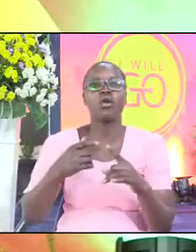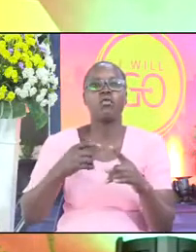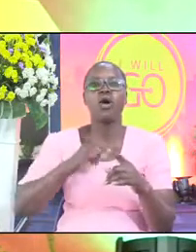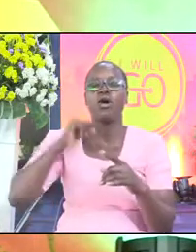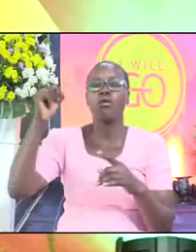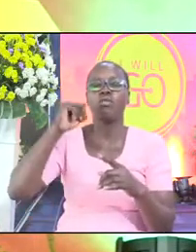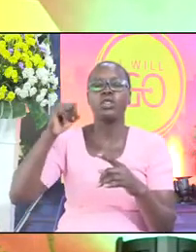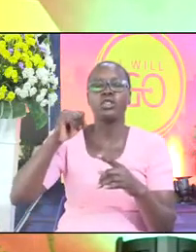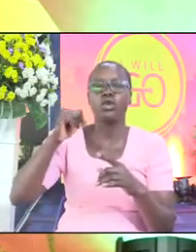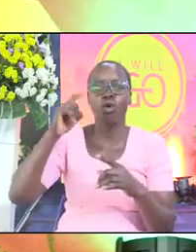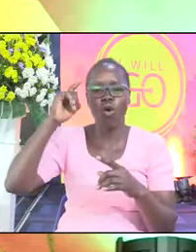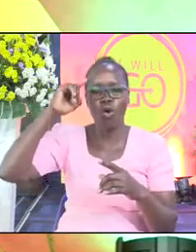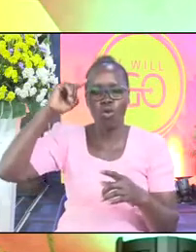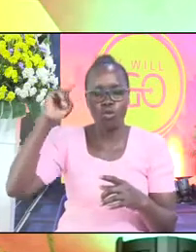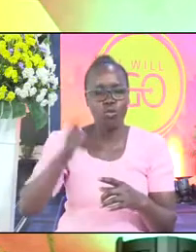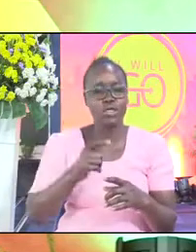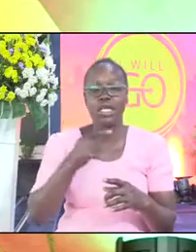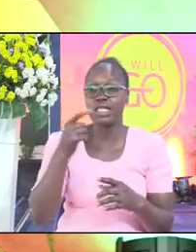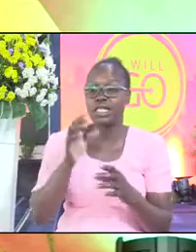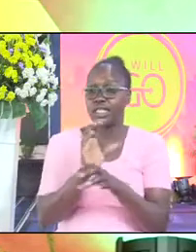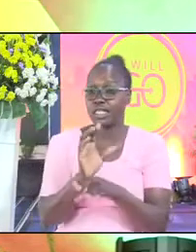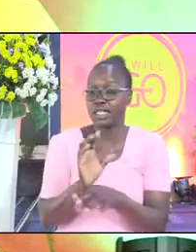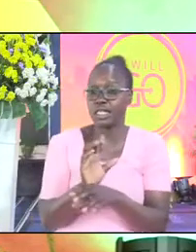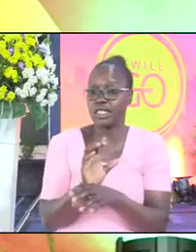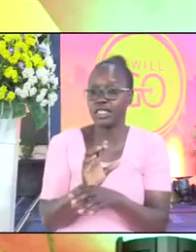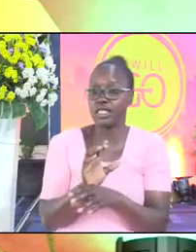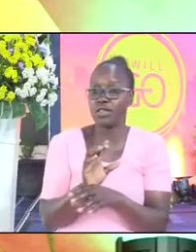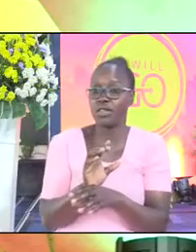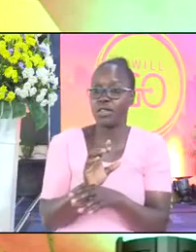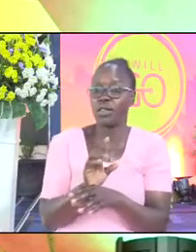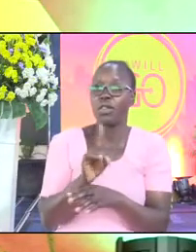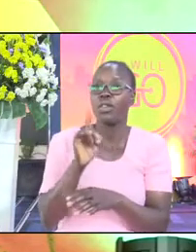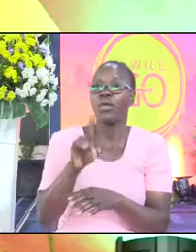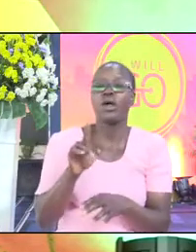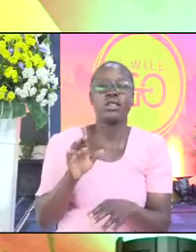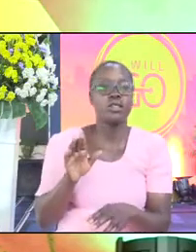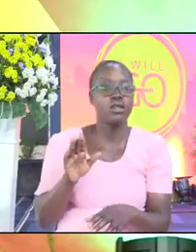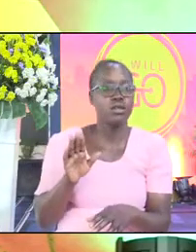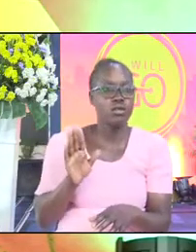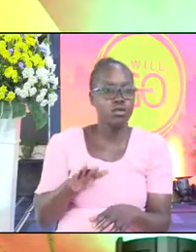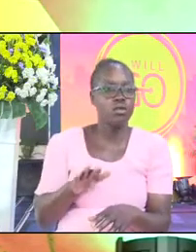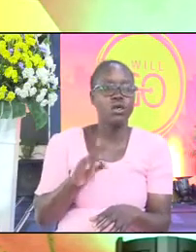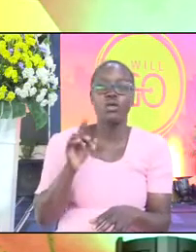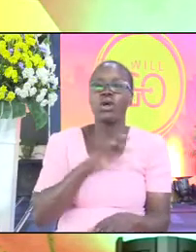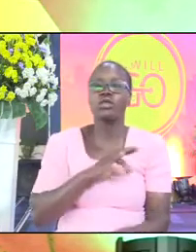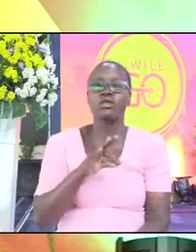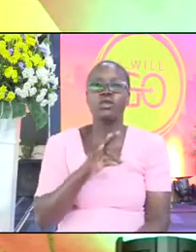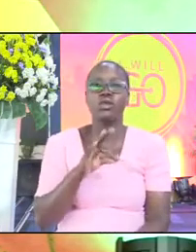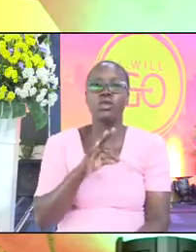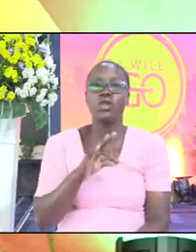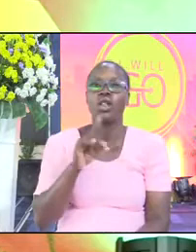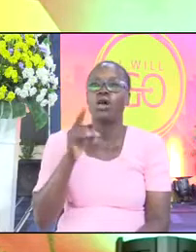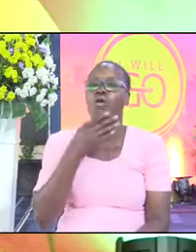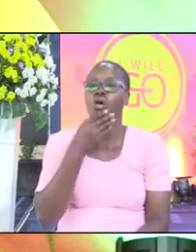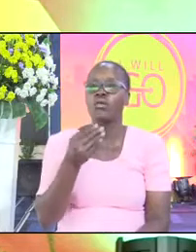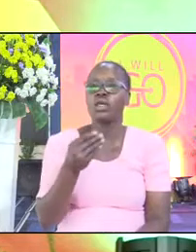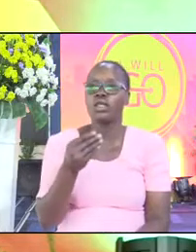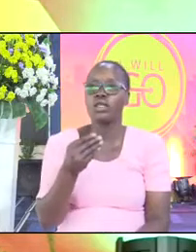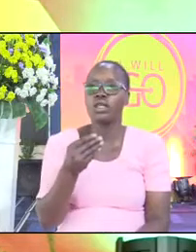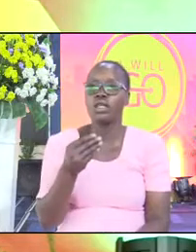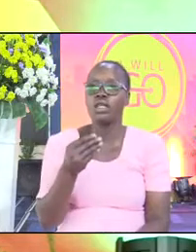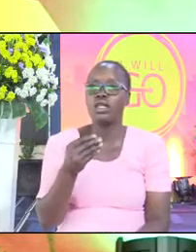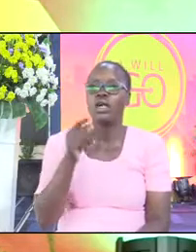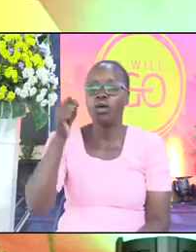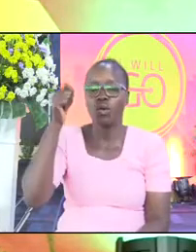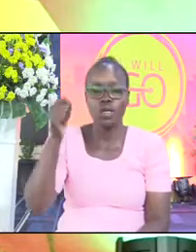tyranny. I tell you, church, one woman, one soul, one man,